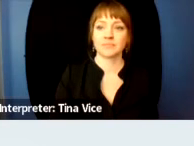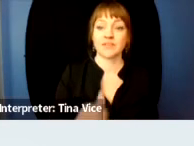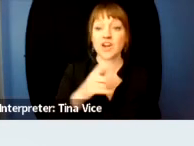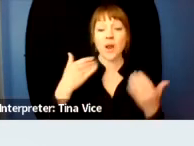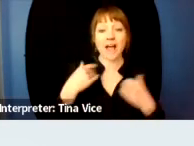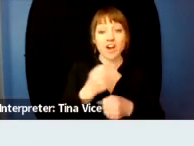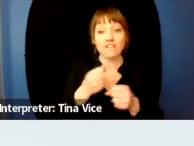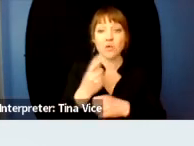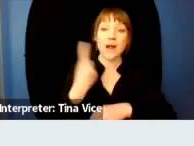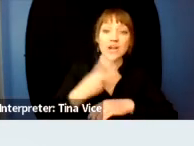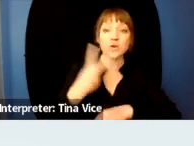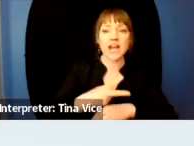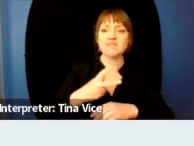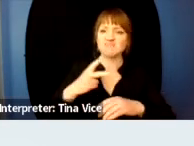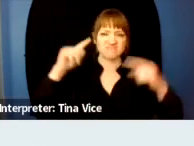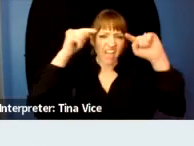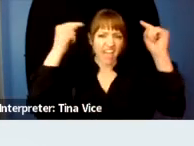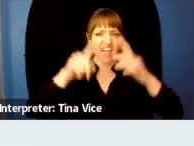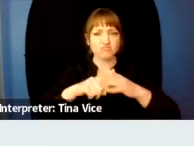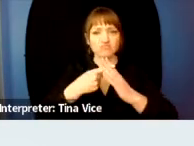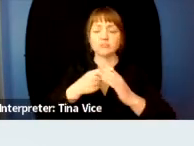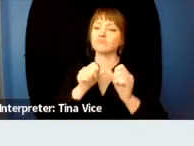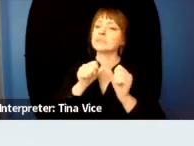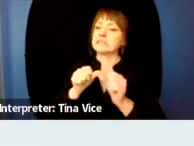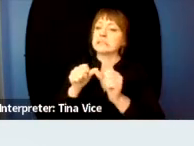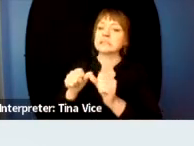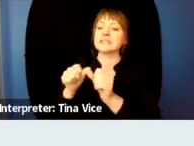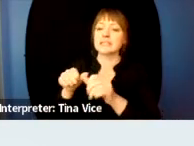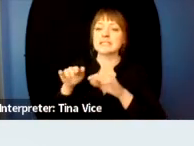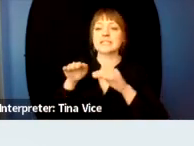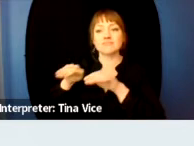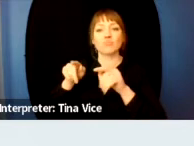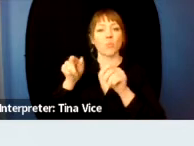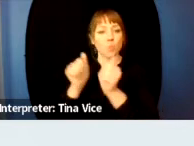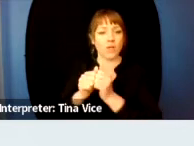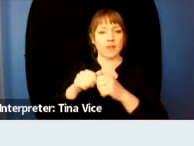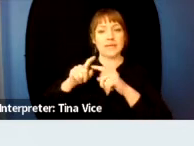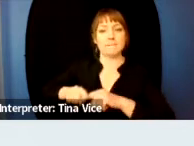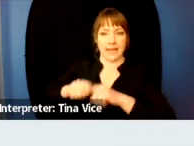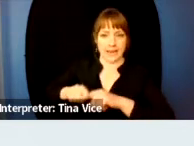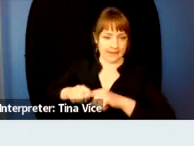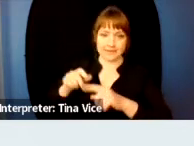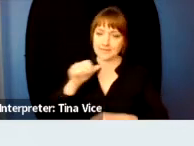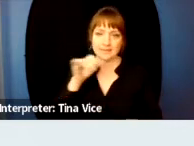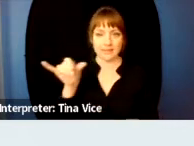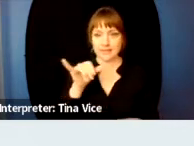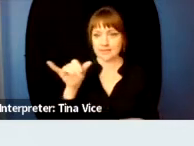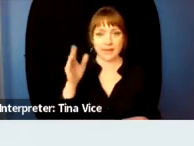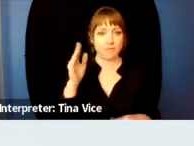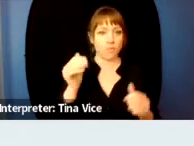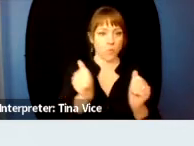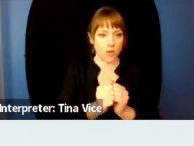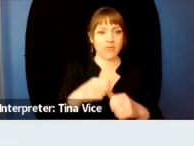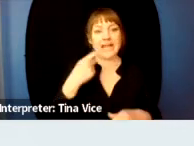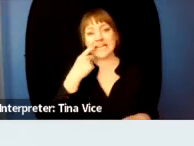two, I'm going to have a headache. That's pretty consistent with dependence, not as consistent with an addiction or a use disorder. We have a lot of